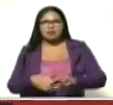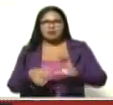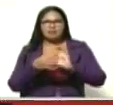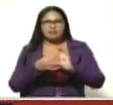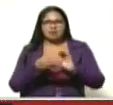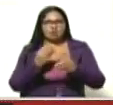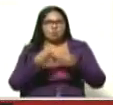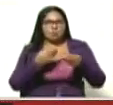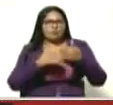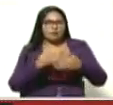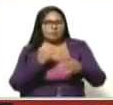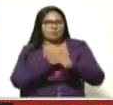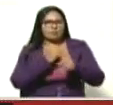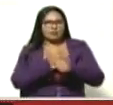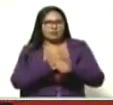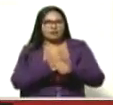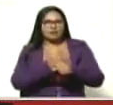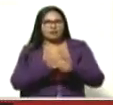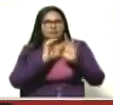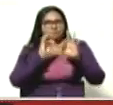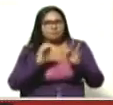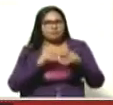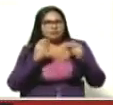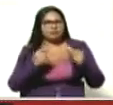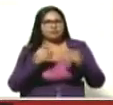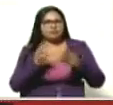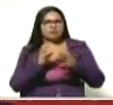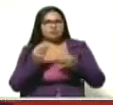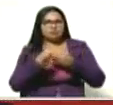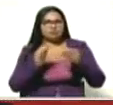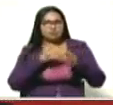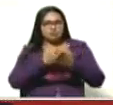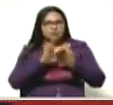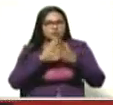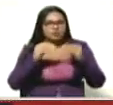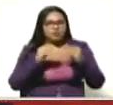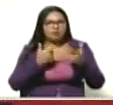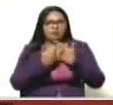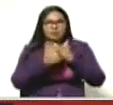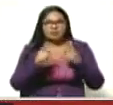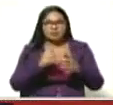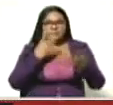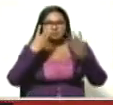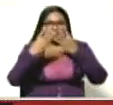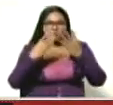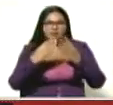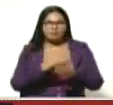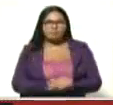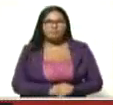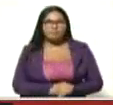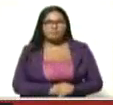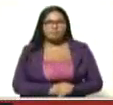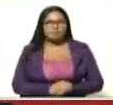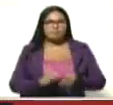va a trabajar ese tipo de acciones de la libertad, de la independencia en este Festival Mundial de la Poesía?